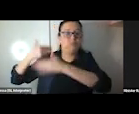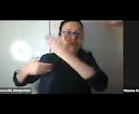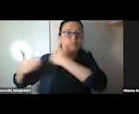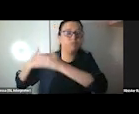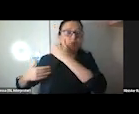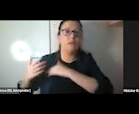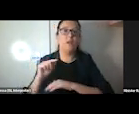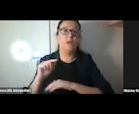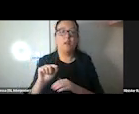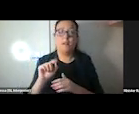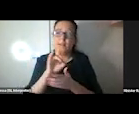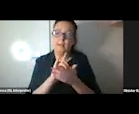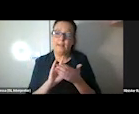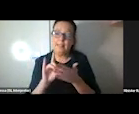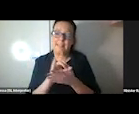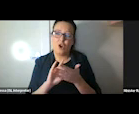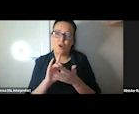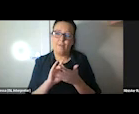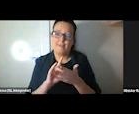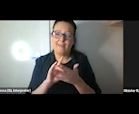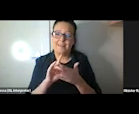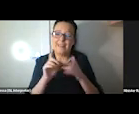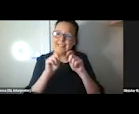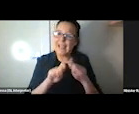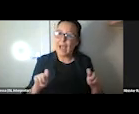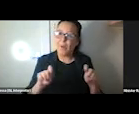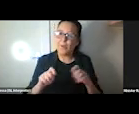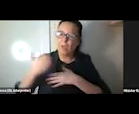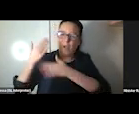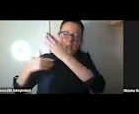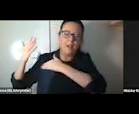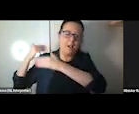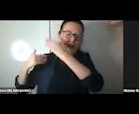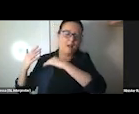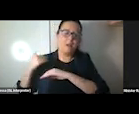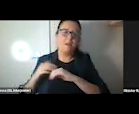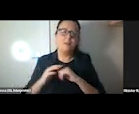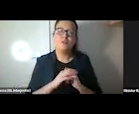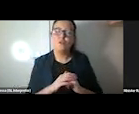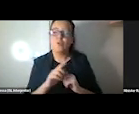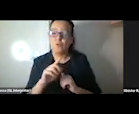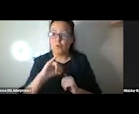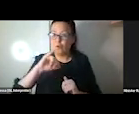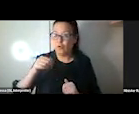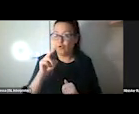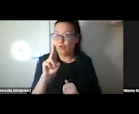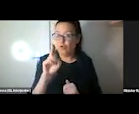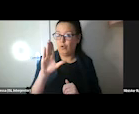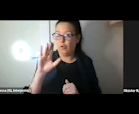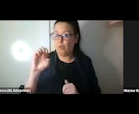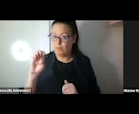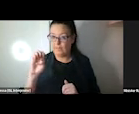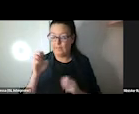this historic and hillside town. Julia is trying to revitalise the town through this